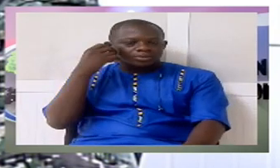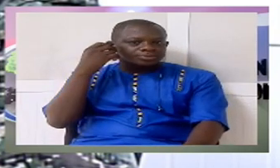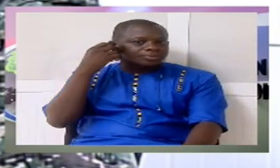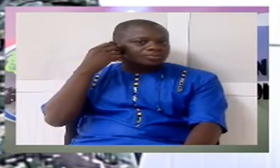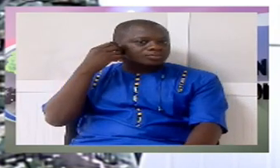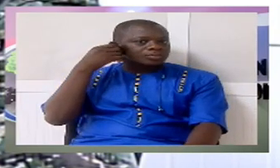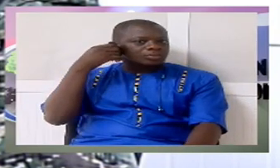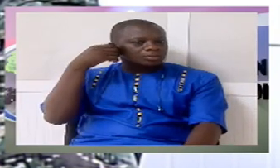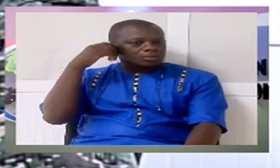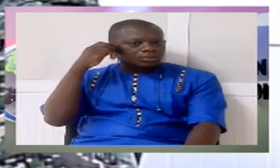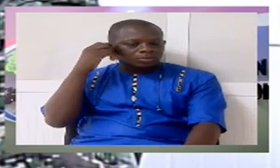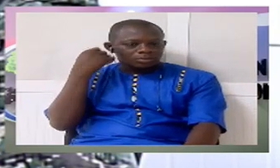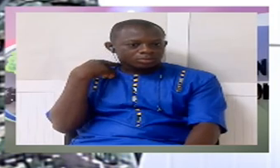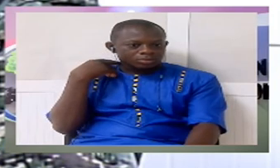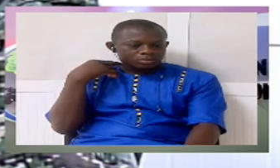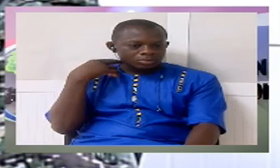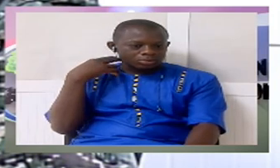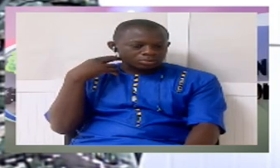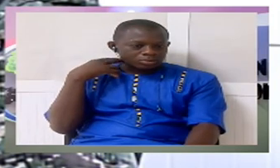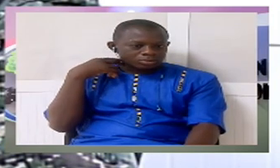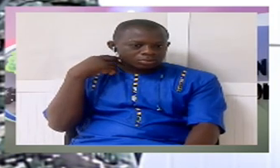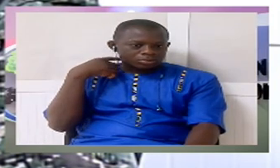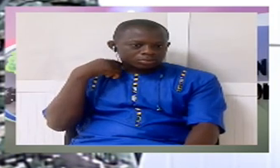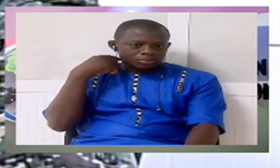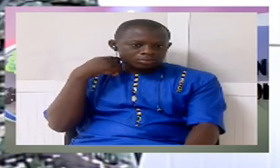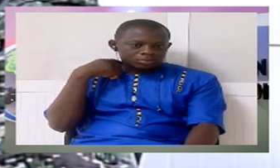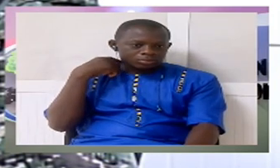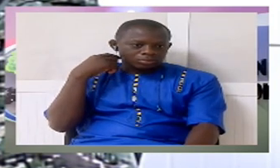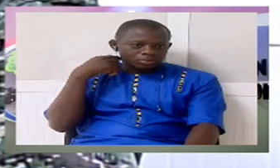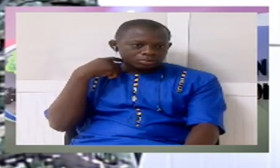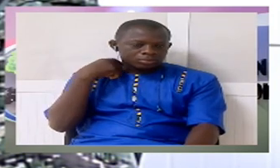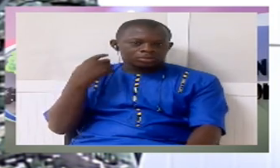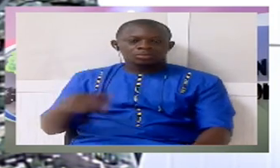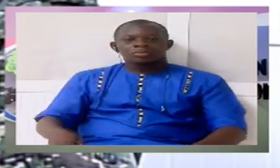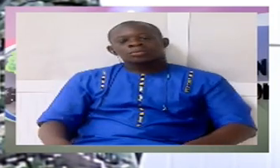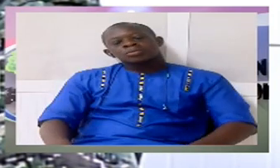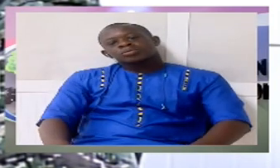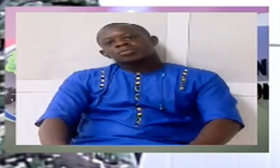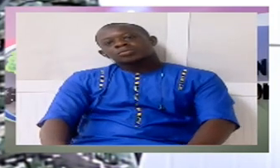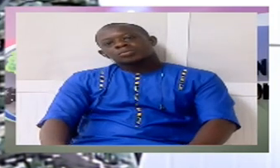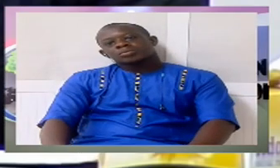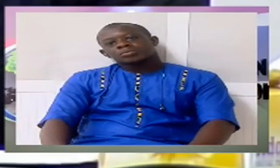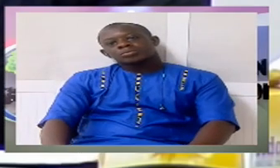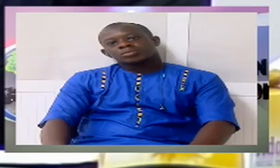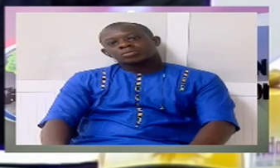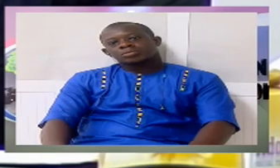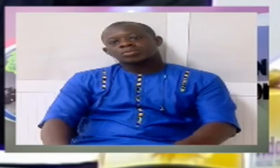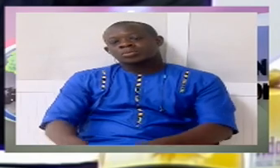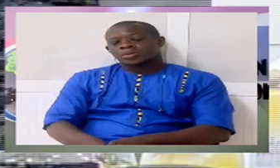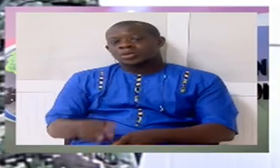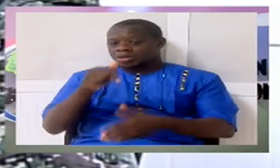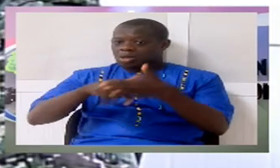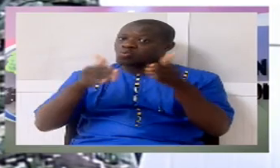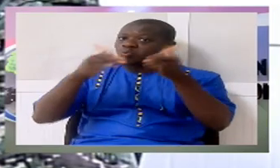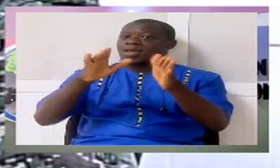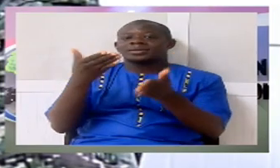dem ngeen tassé ak Arab bi ni ngeen ray ko. It's in that context, isn't it?